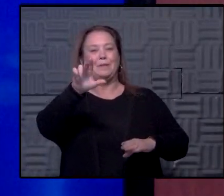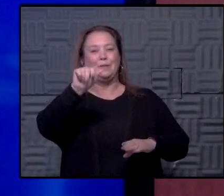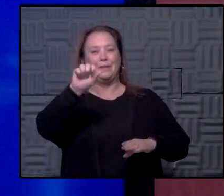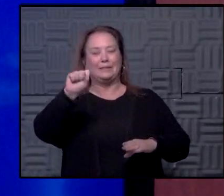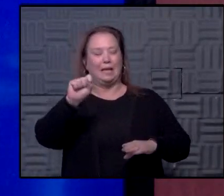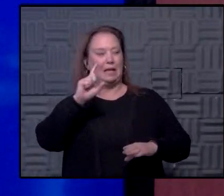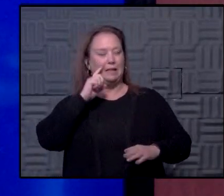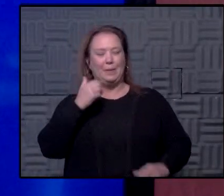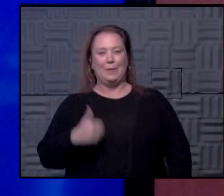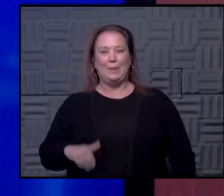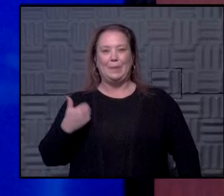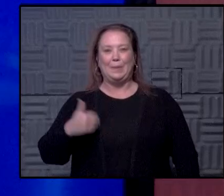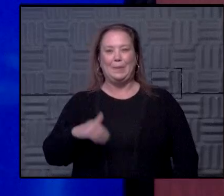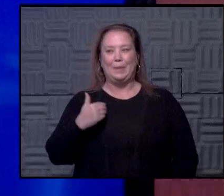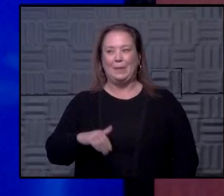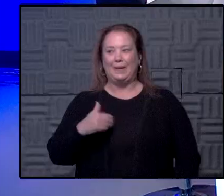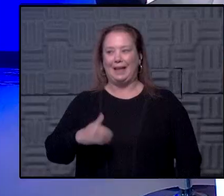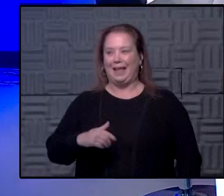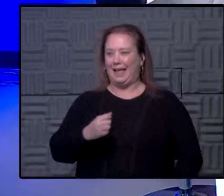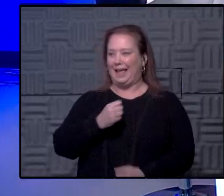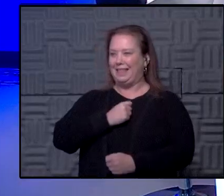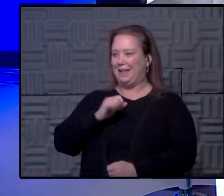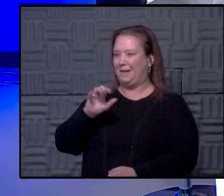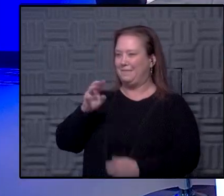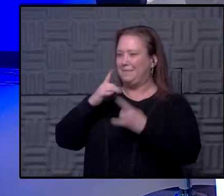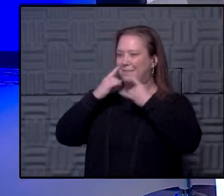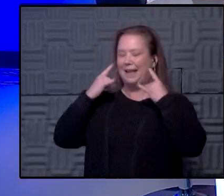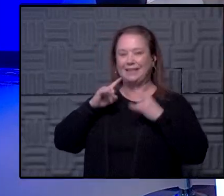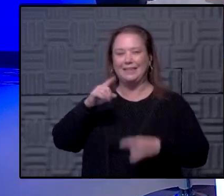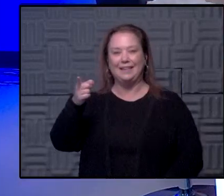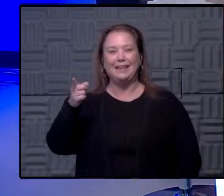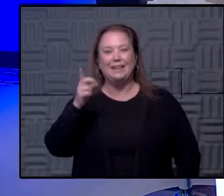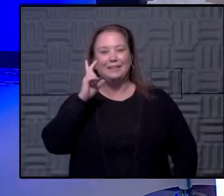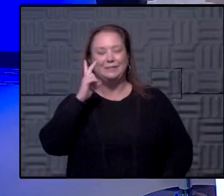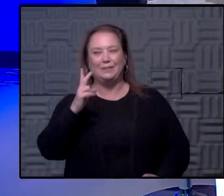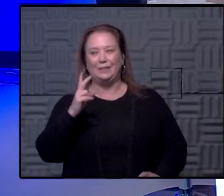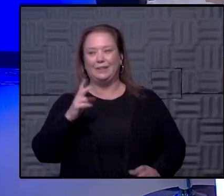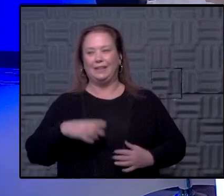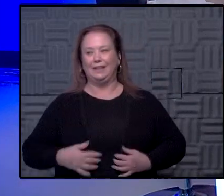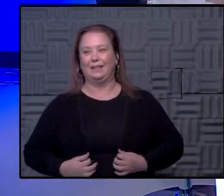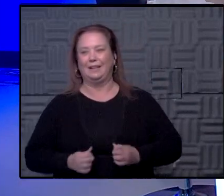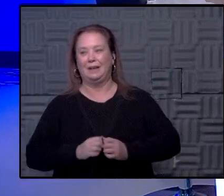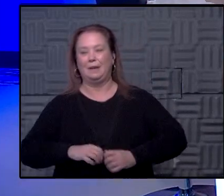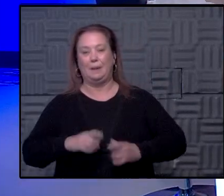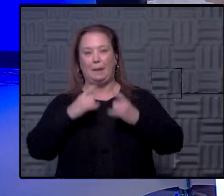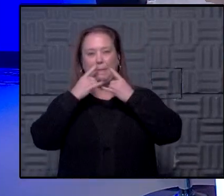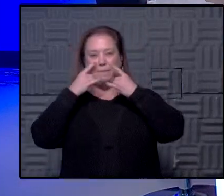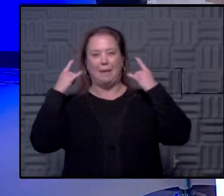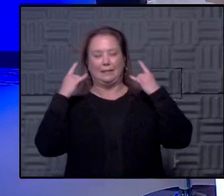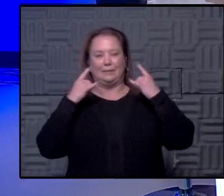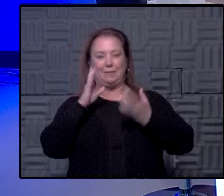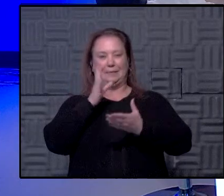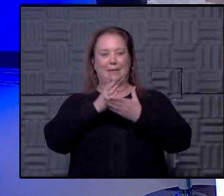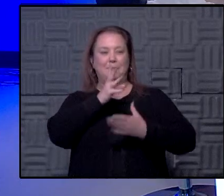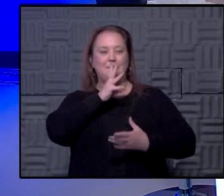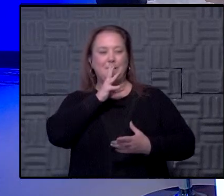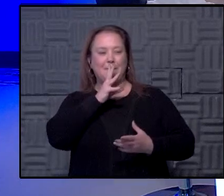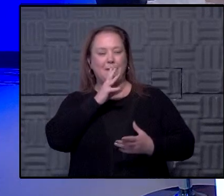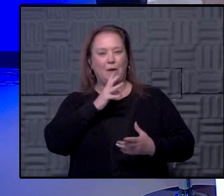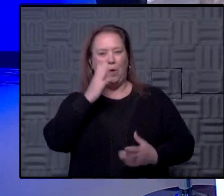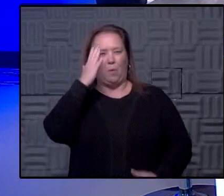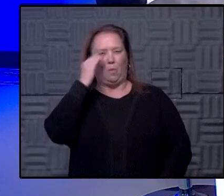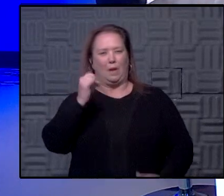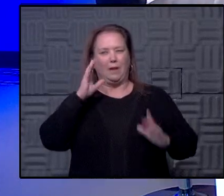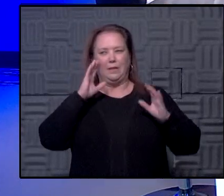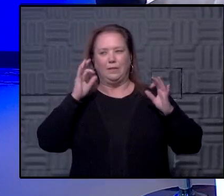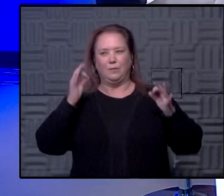week, and I thought, man, that is a good-looking mask. Hawkeye's got it well modeled right there. I'm going to put all mine in a minute as soon as I stop talking. Why did